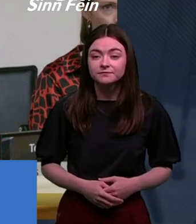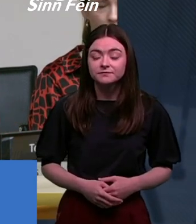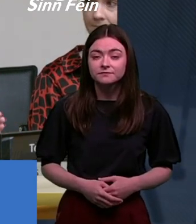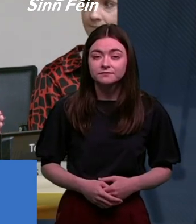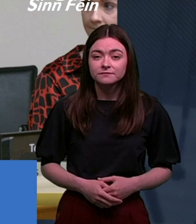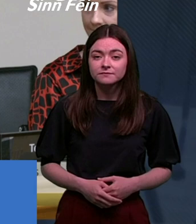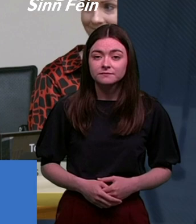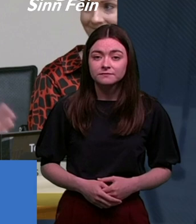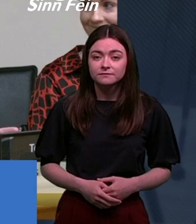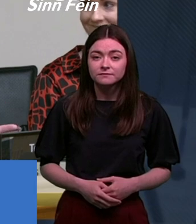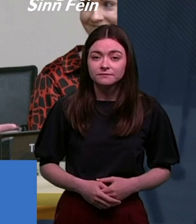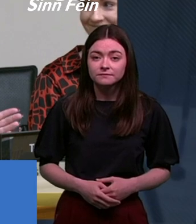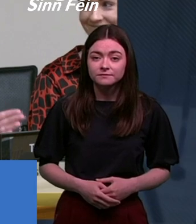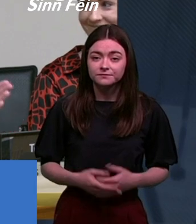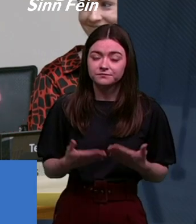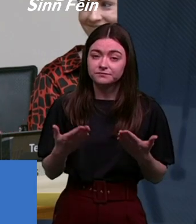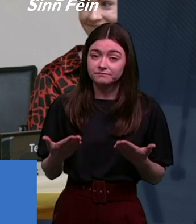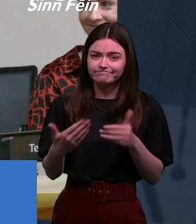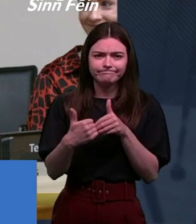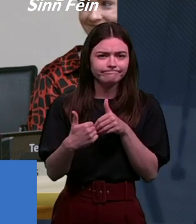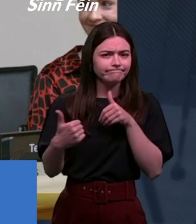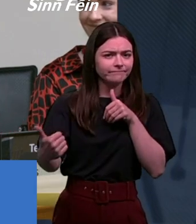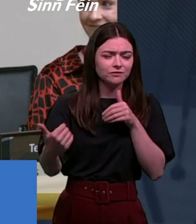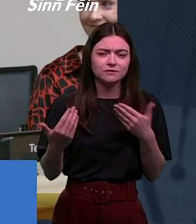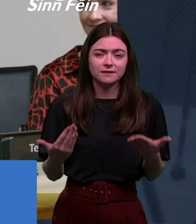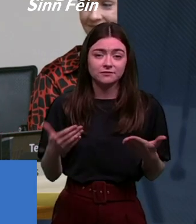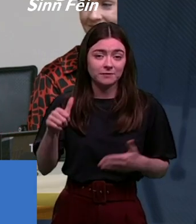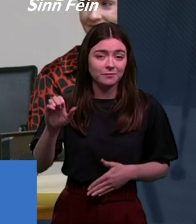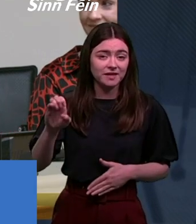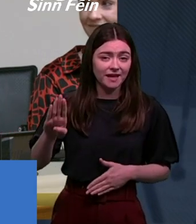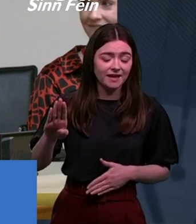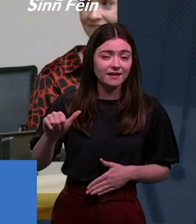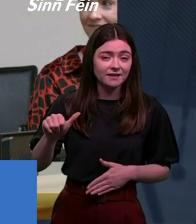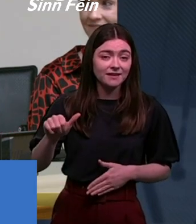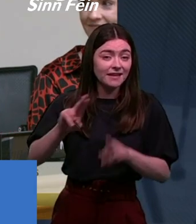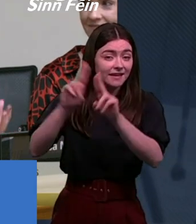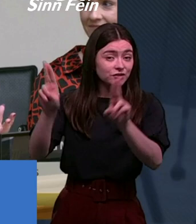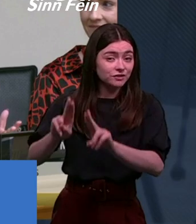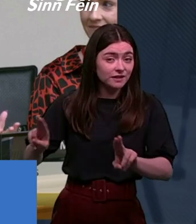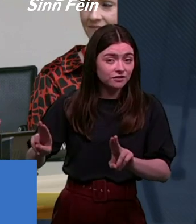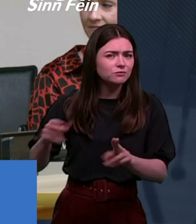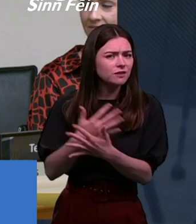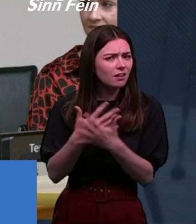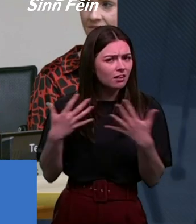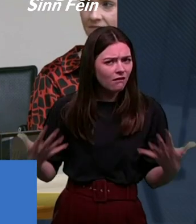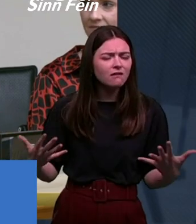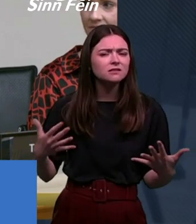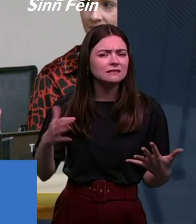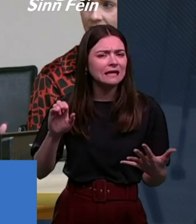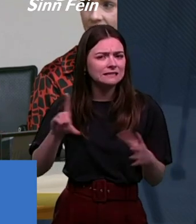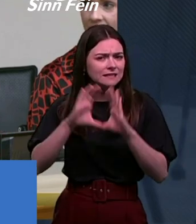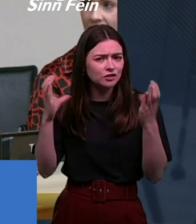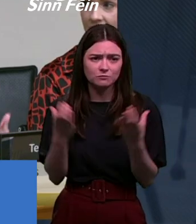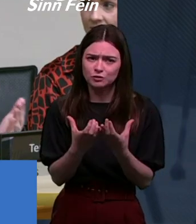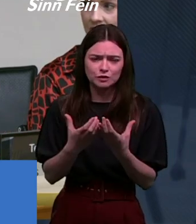distanced ourselves vocally from ABA International, which a lot of the autistic community have